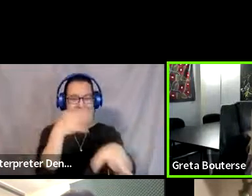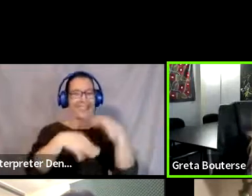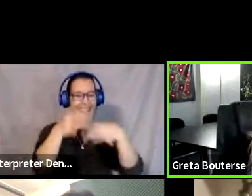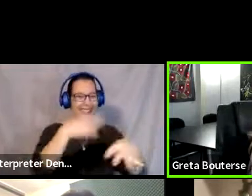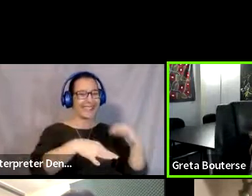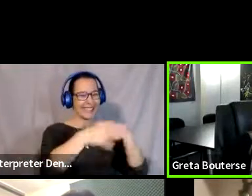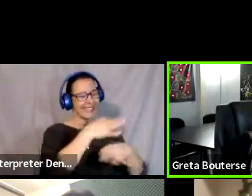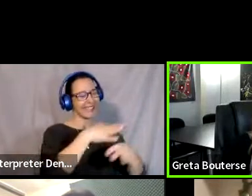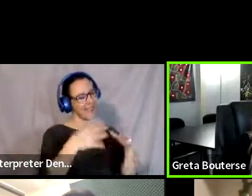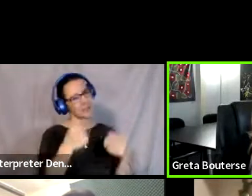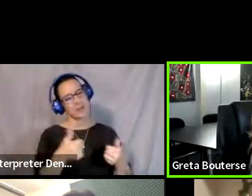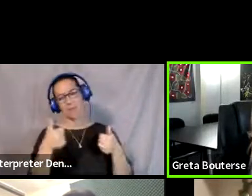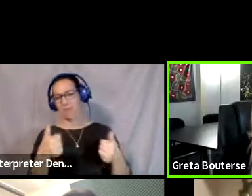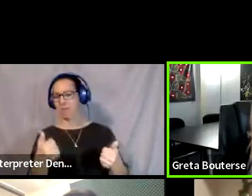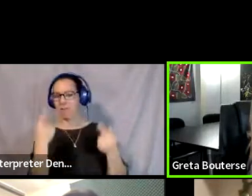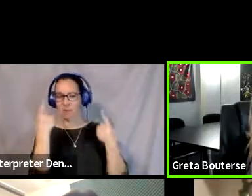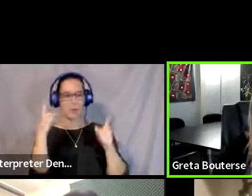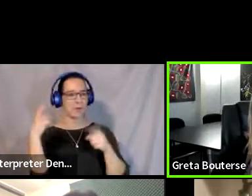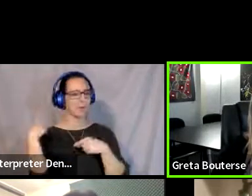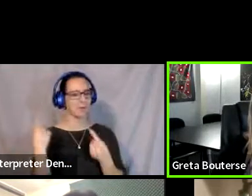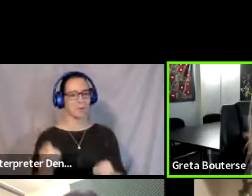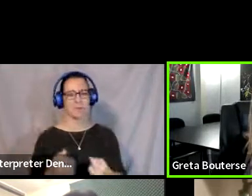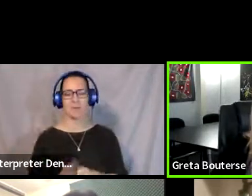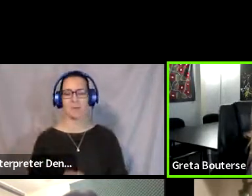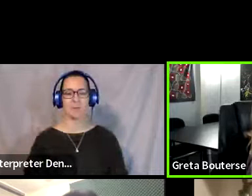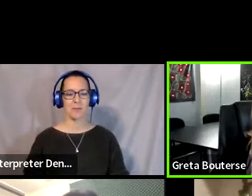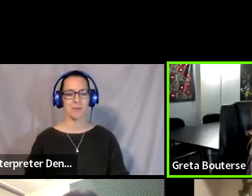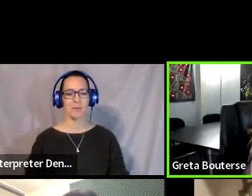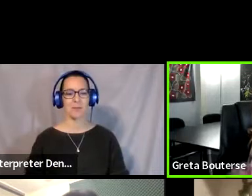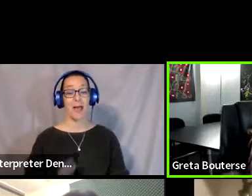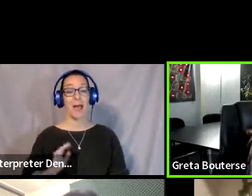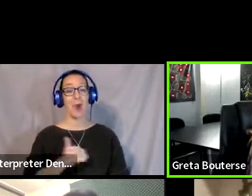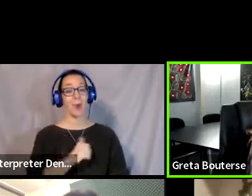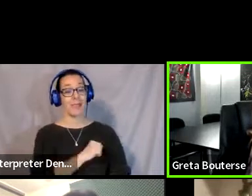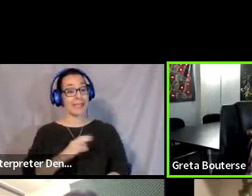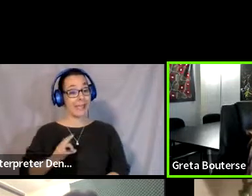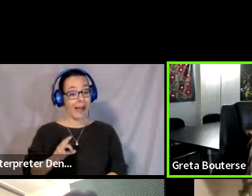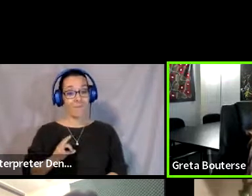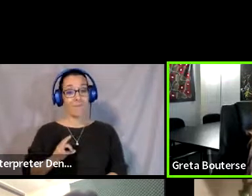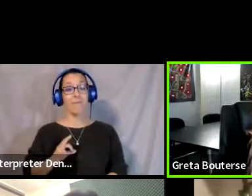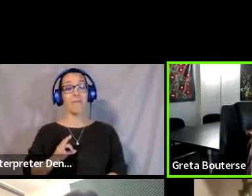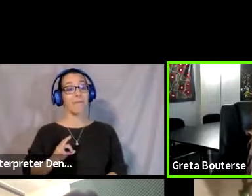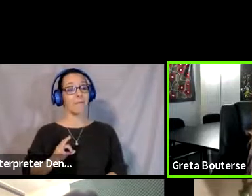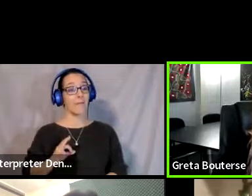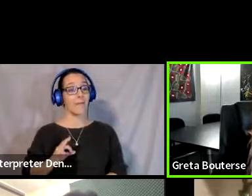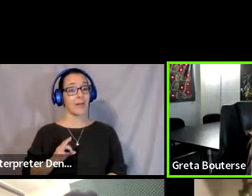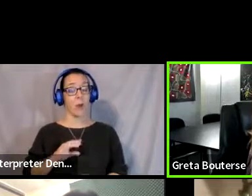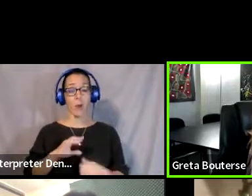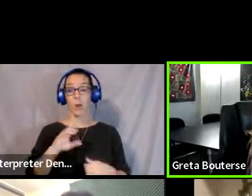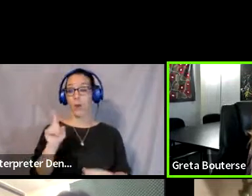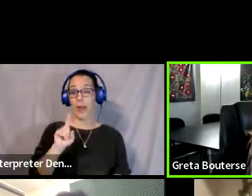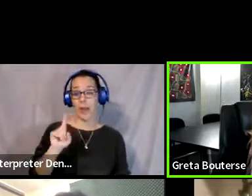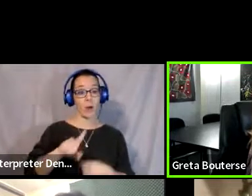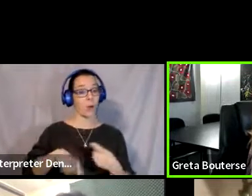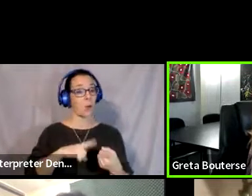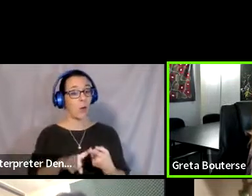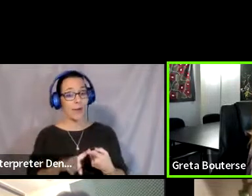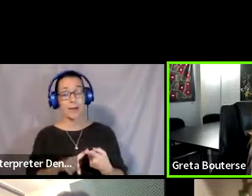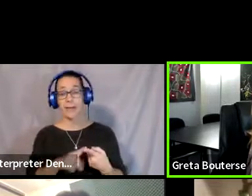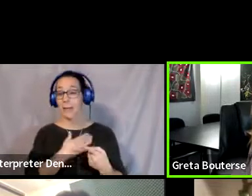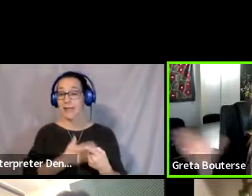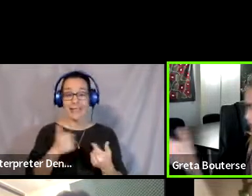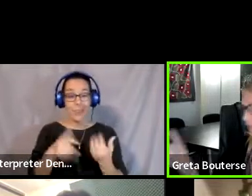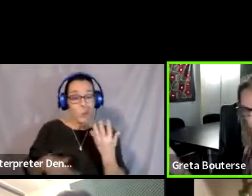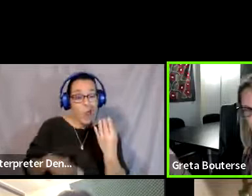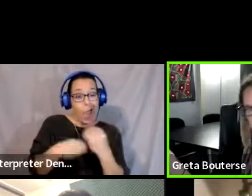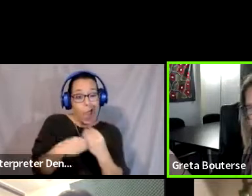then just our staffs themselves have just whenever we have asked them to pick up something, they're doing it,